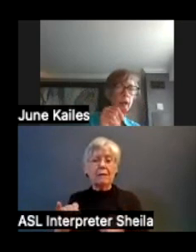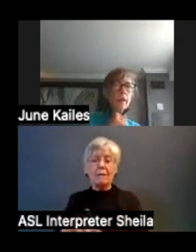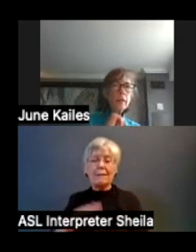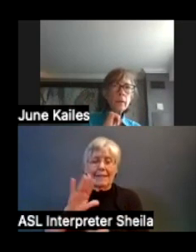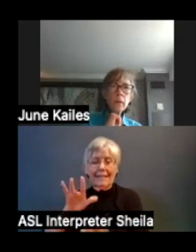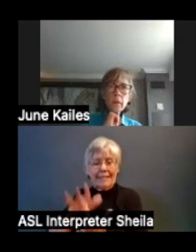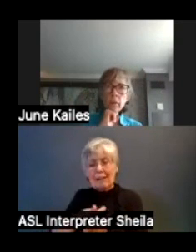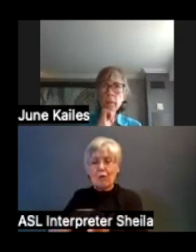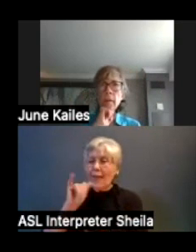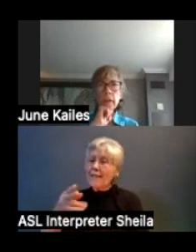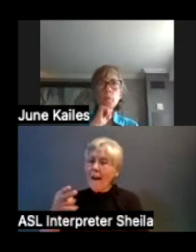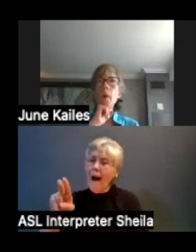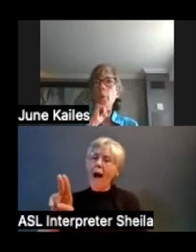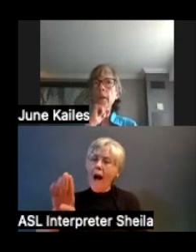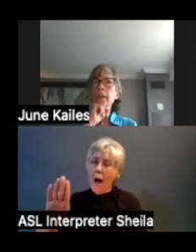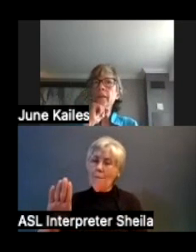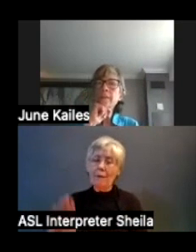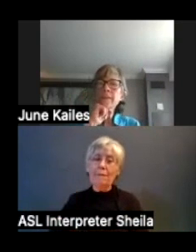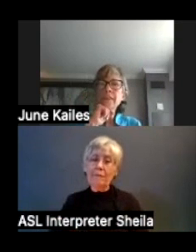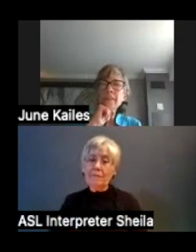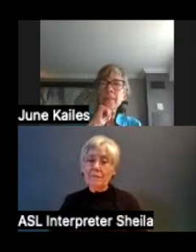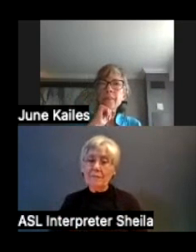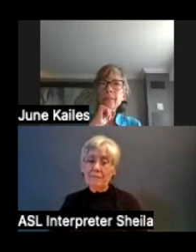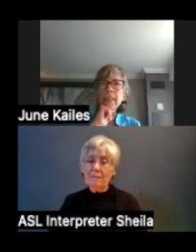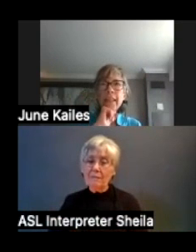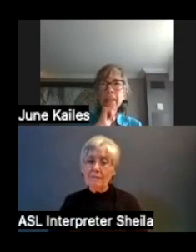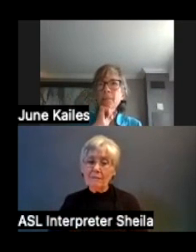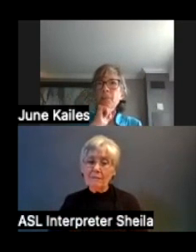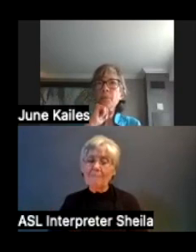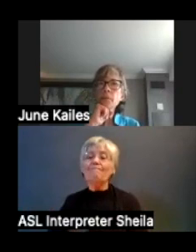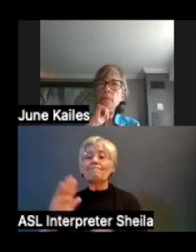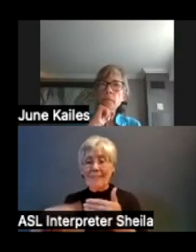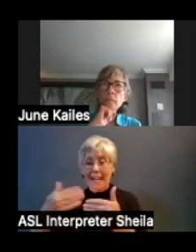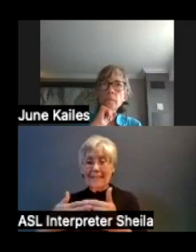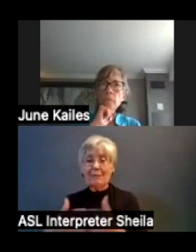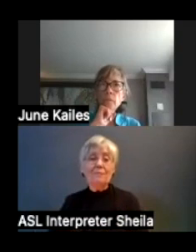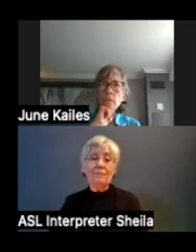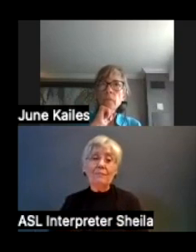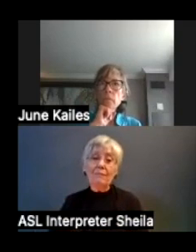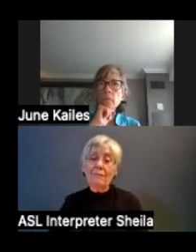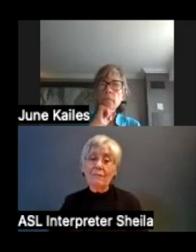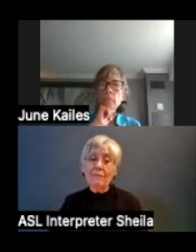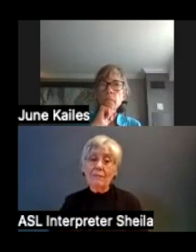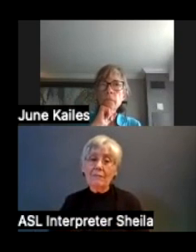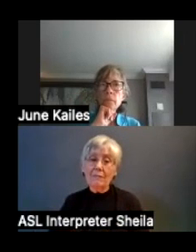hub of the spoke. Next slide.